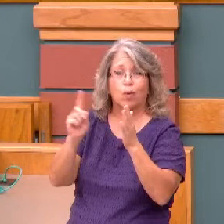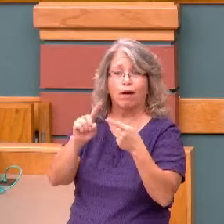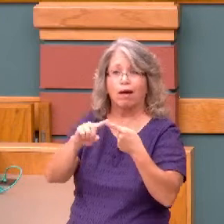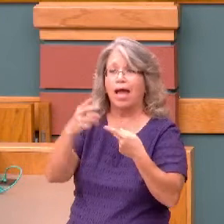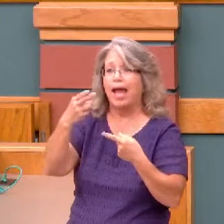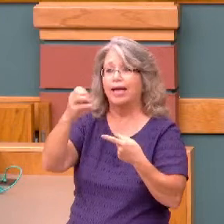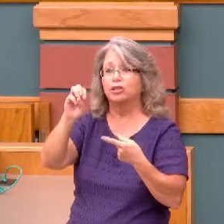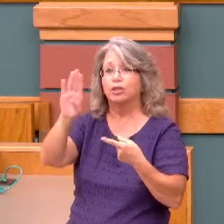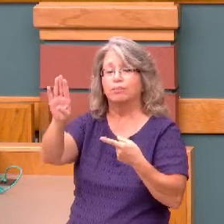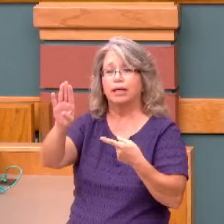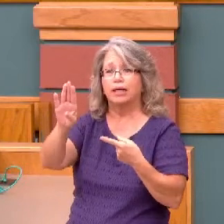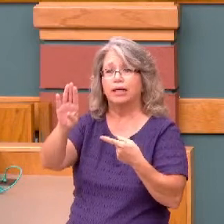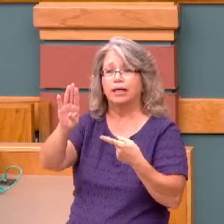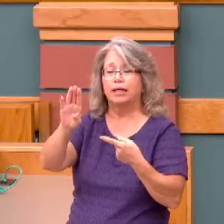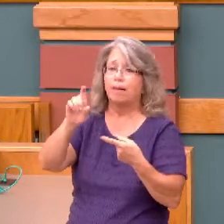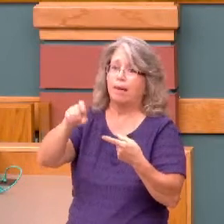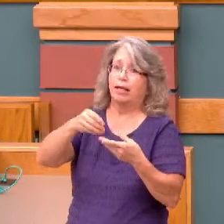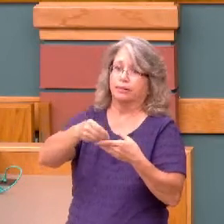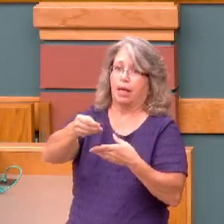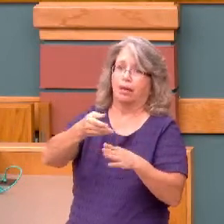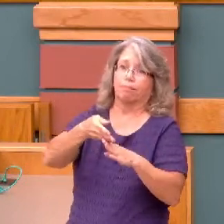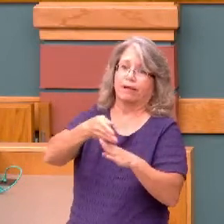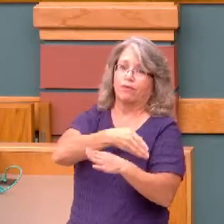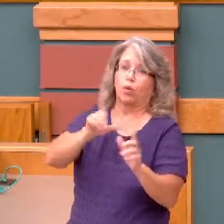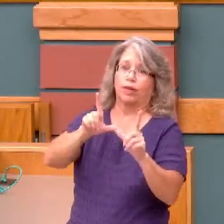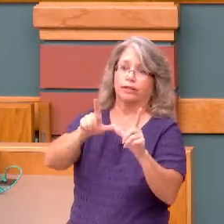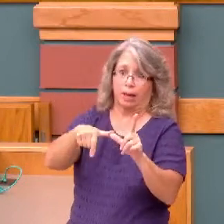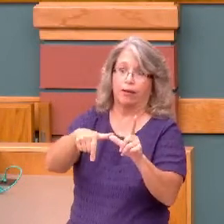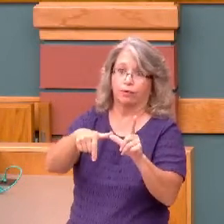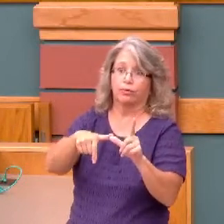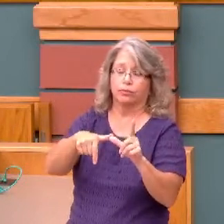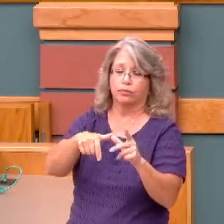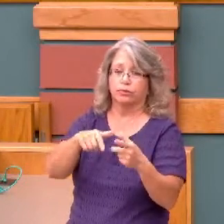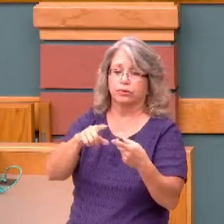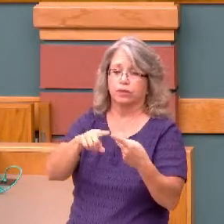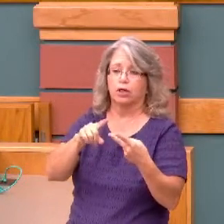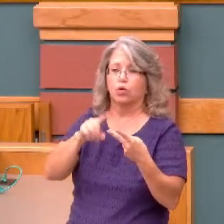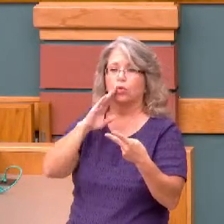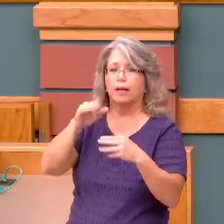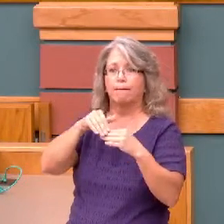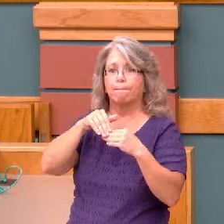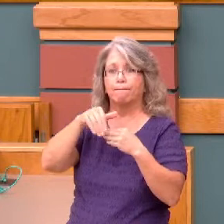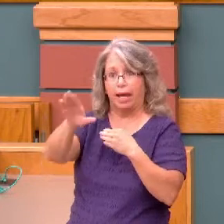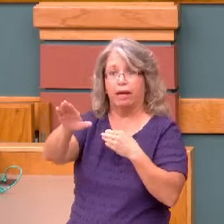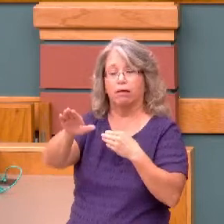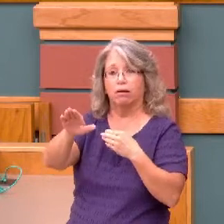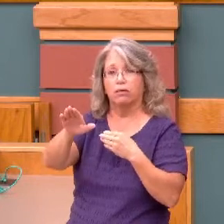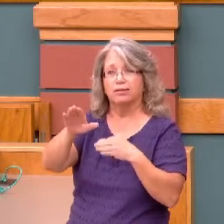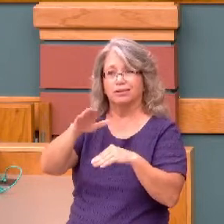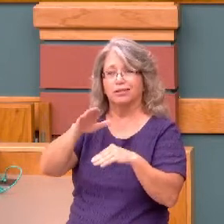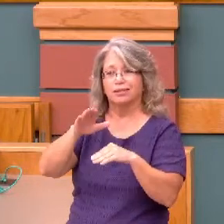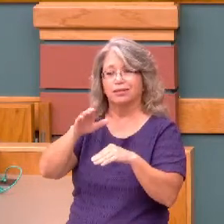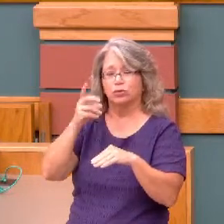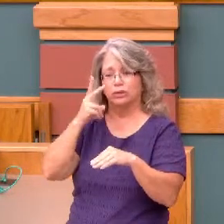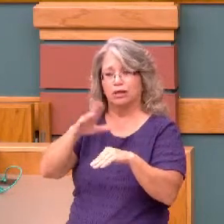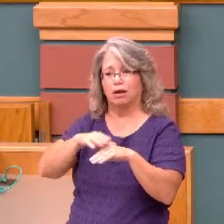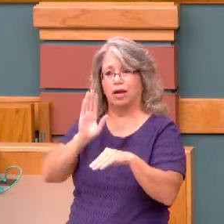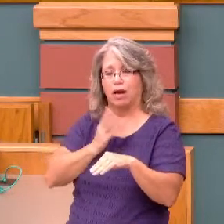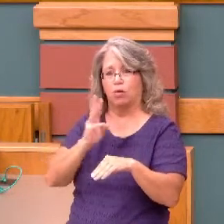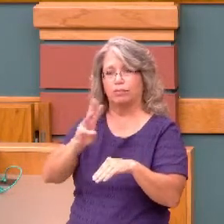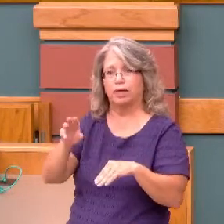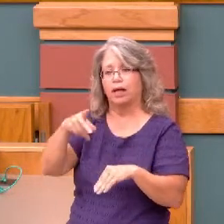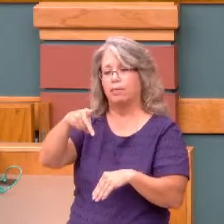eligibility. You can't have an expired motor vehicle registration there. You can mail it, and again, it's on our website, but for the media, it's P.O.